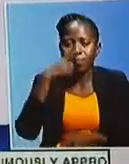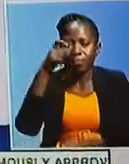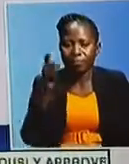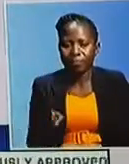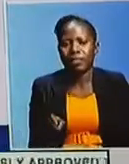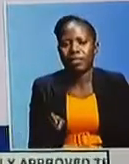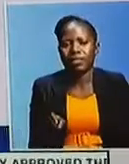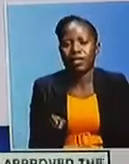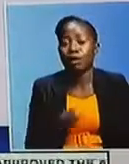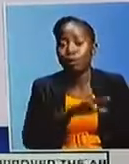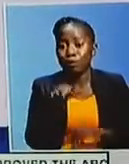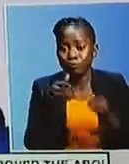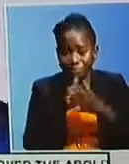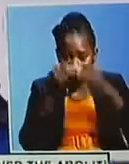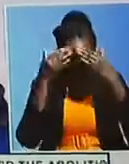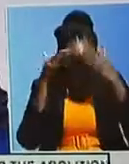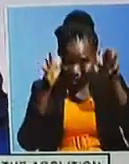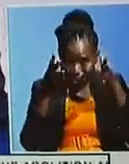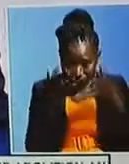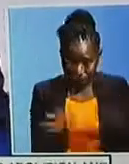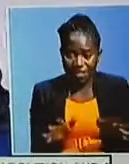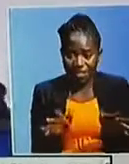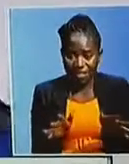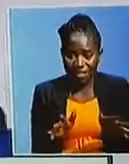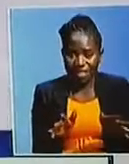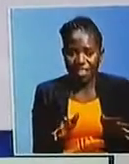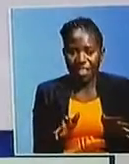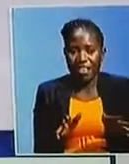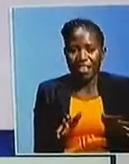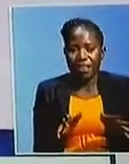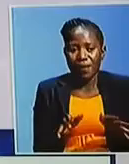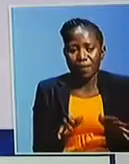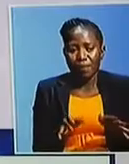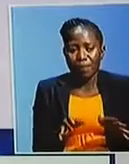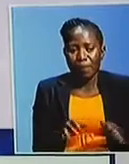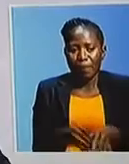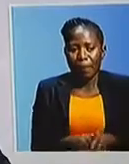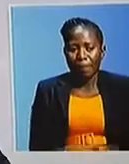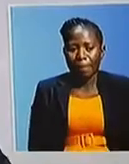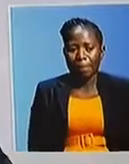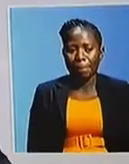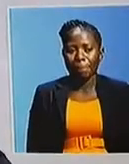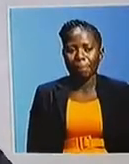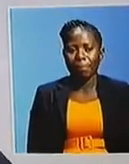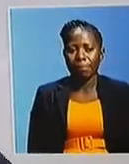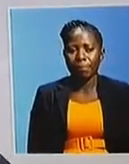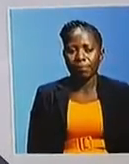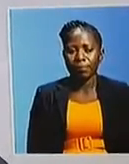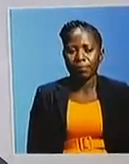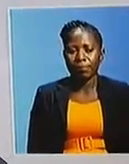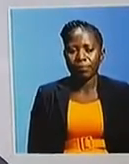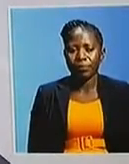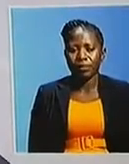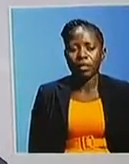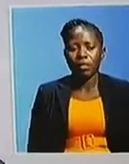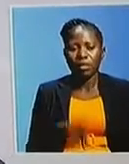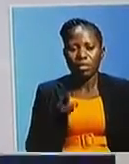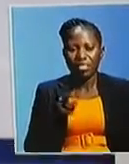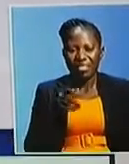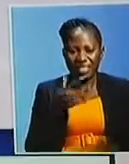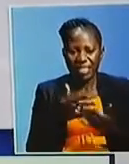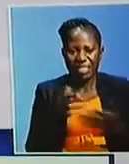You are aware that as the scholars have put it, okay, doing the same thing over and over and